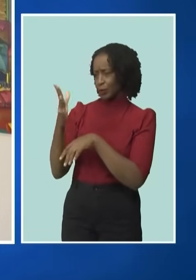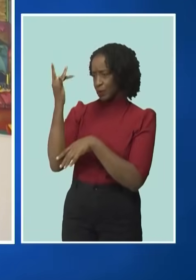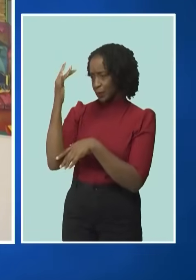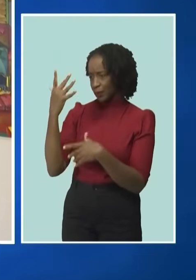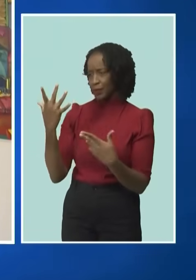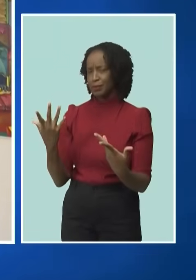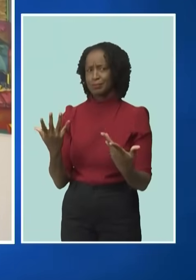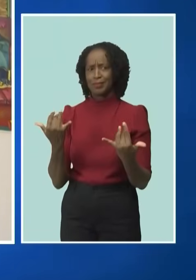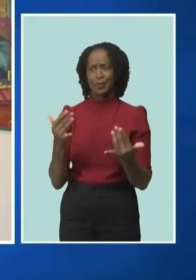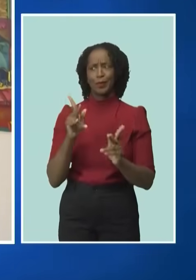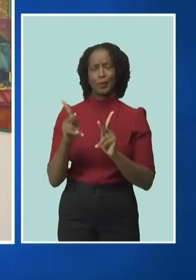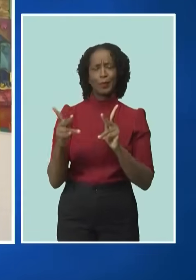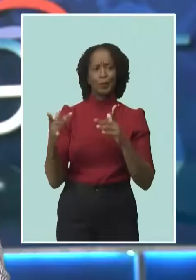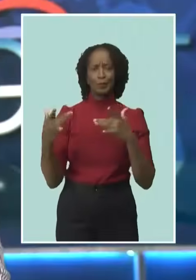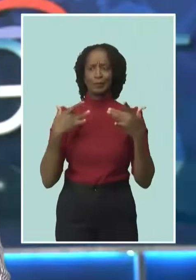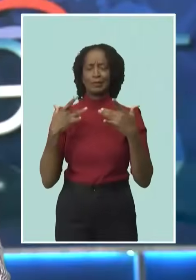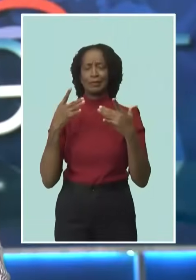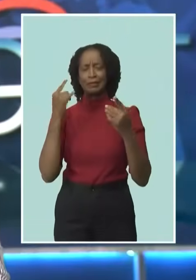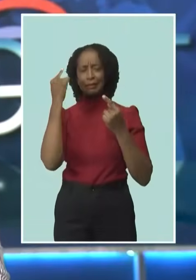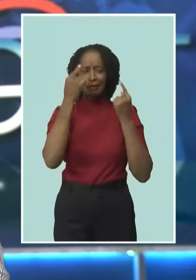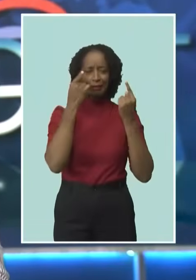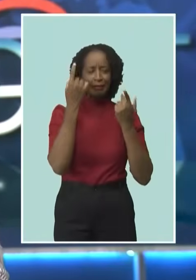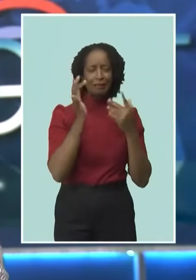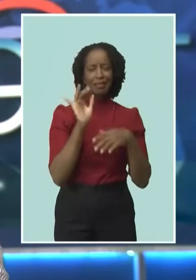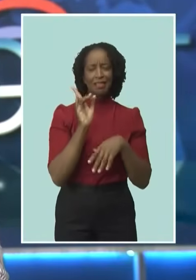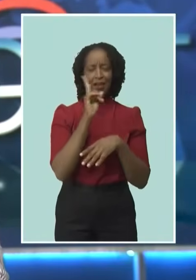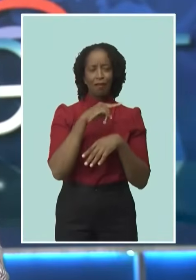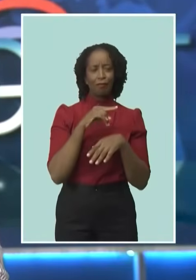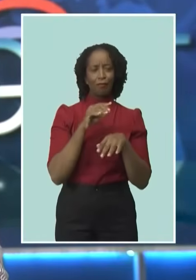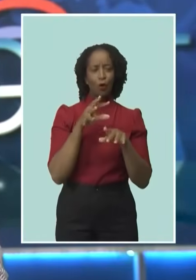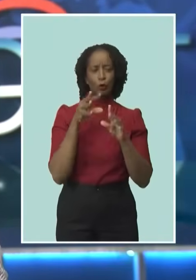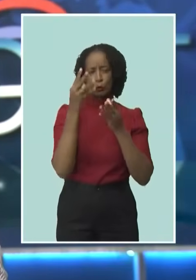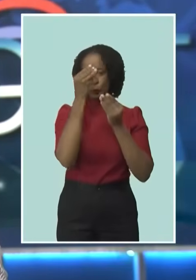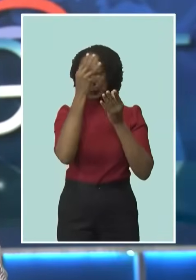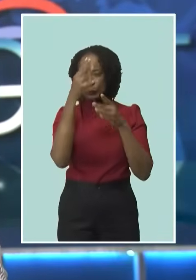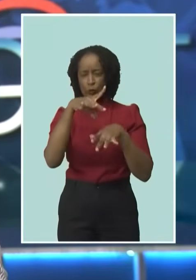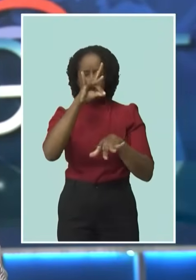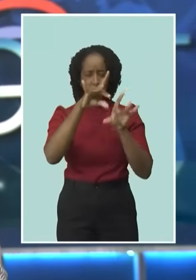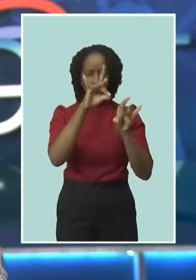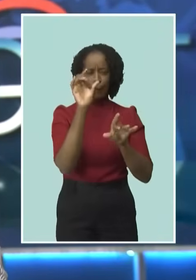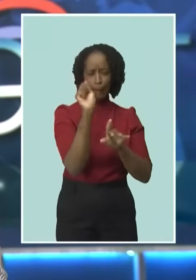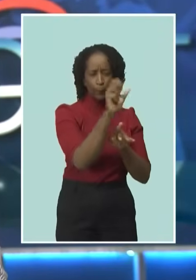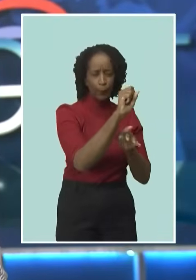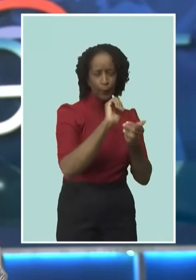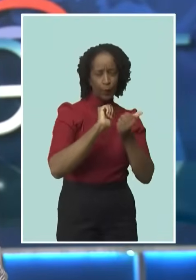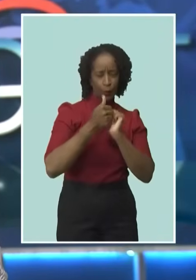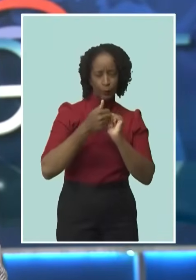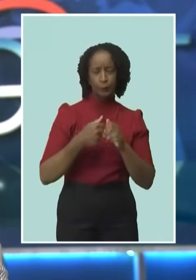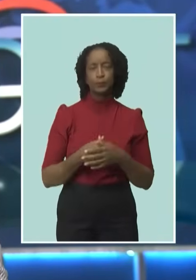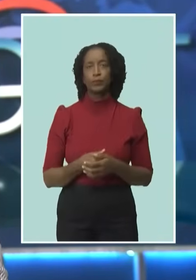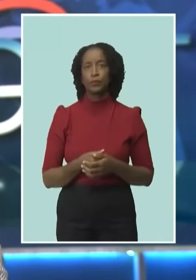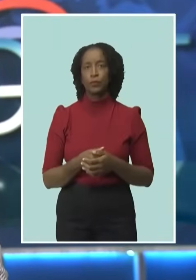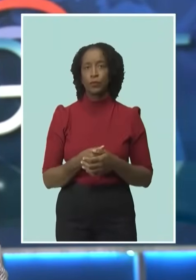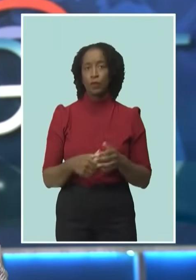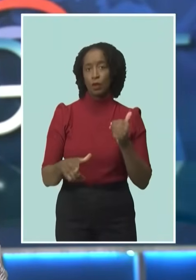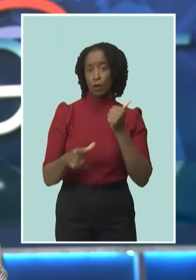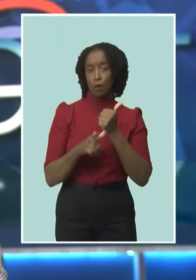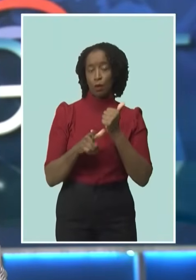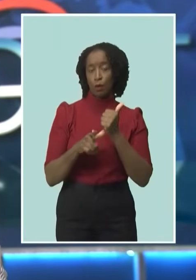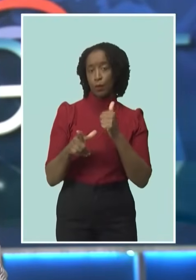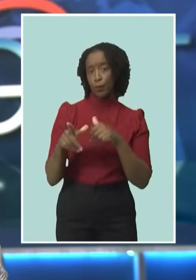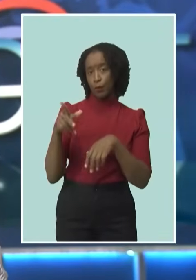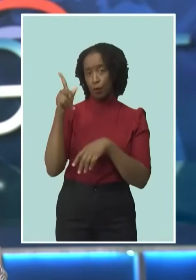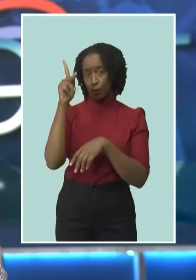fake news. Also attending the swearing-in were Deputy Prime Minister Santia Bradshaw, Attorney General